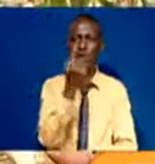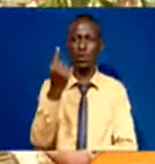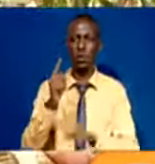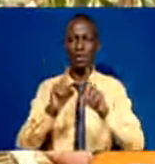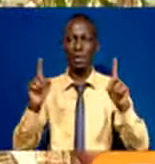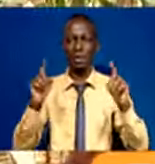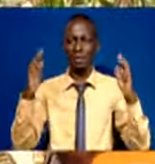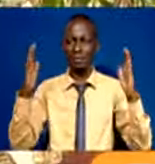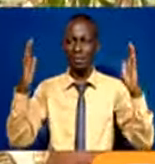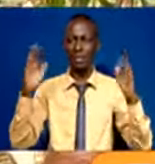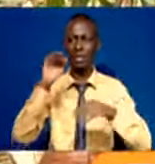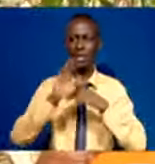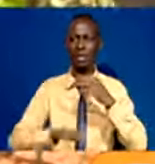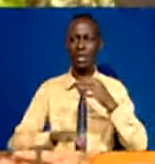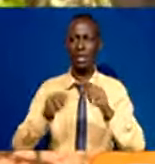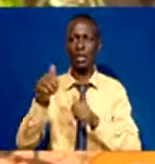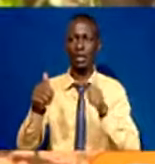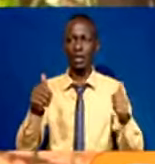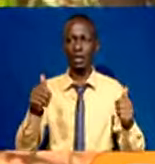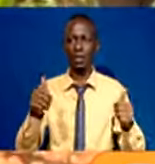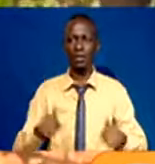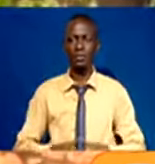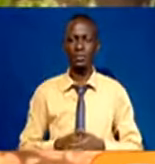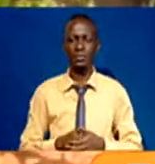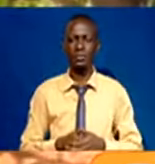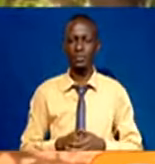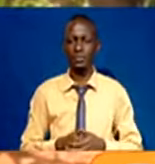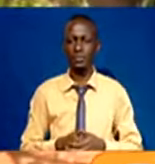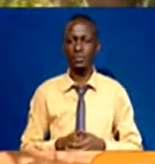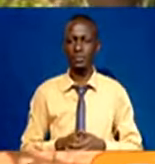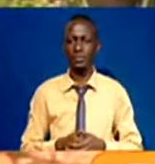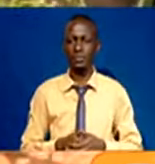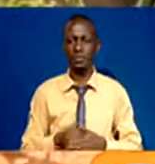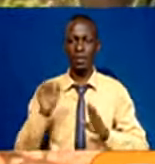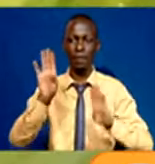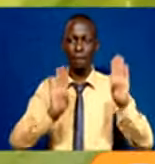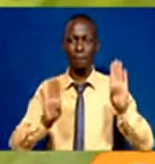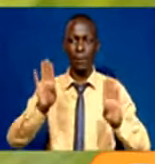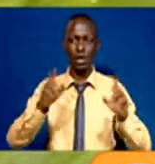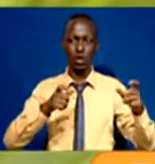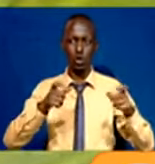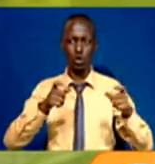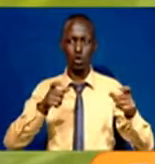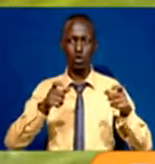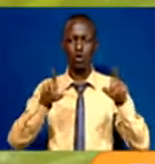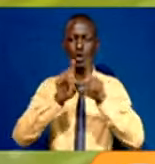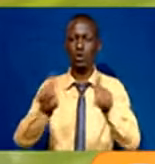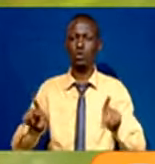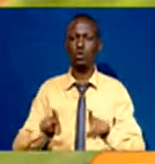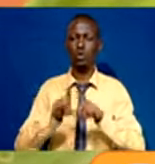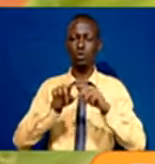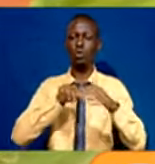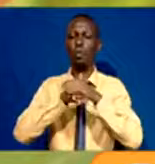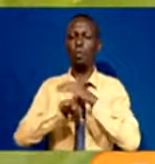kubwa kuliko zile zingine. In addition to the biological controls and planting of resistant